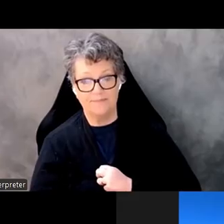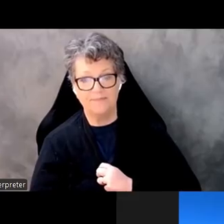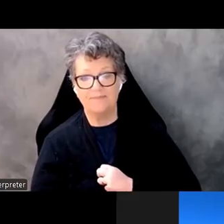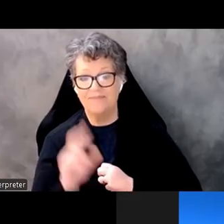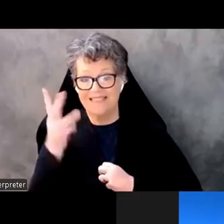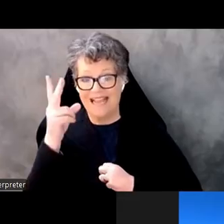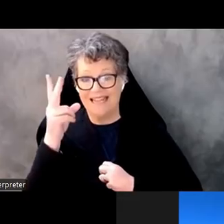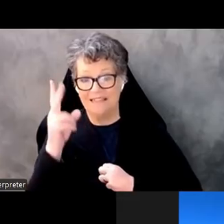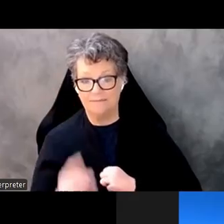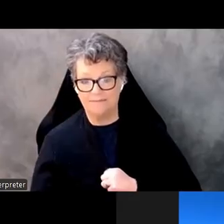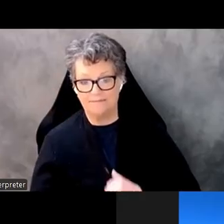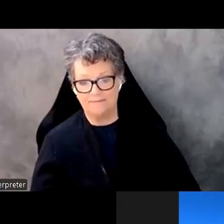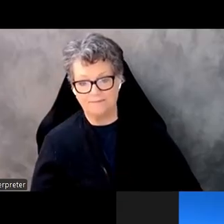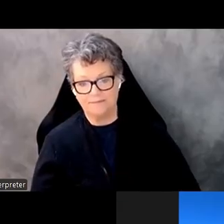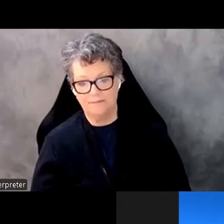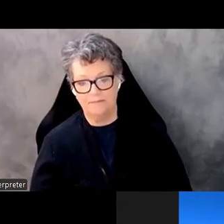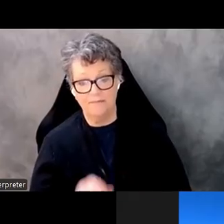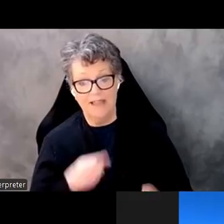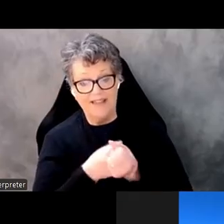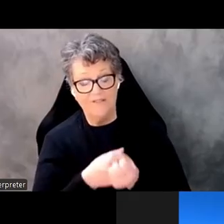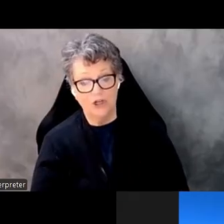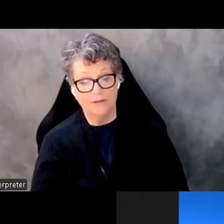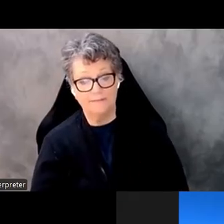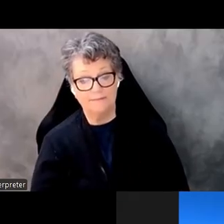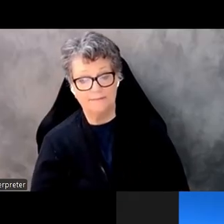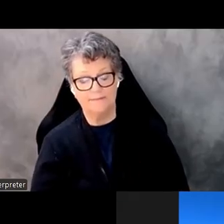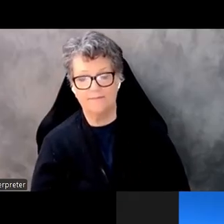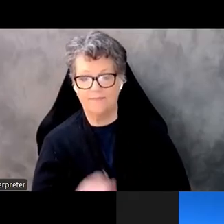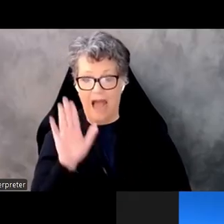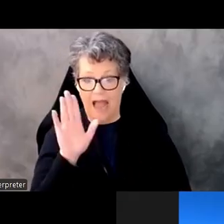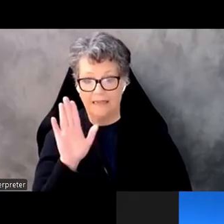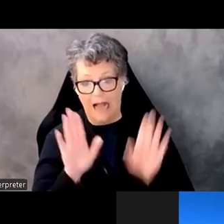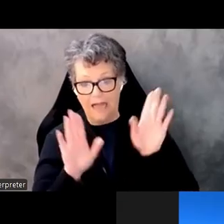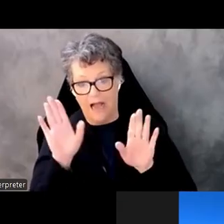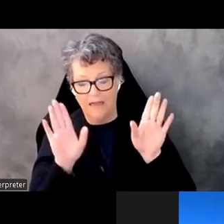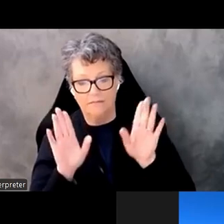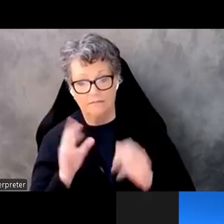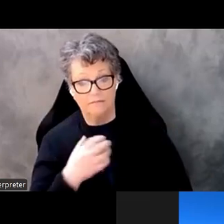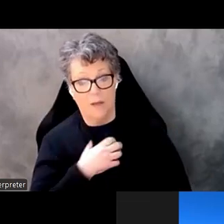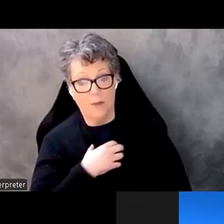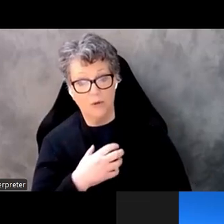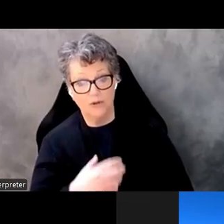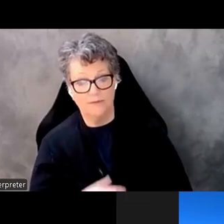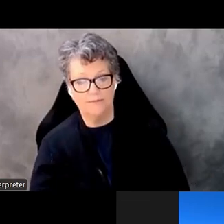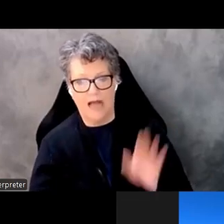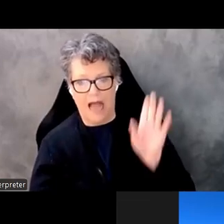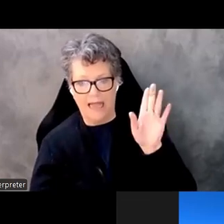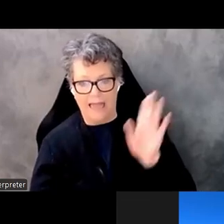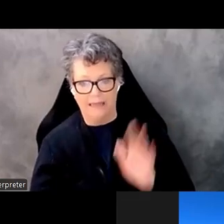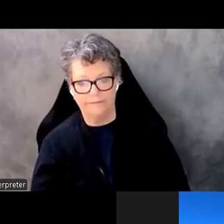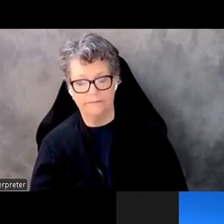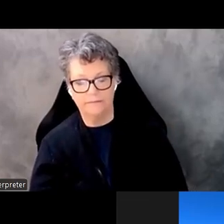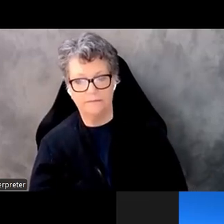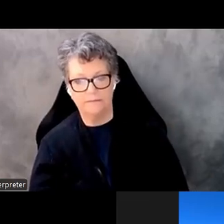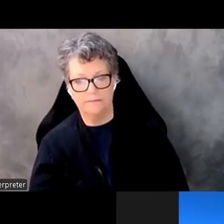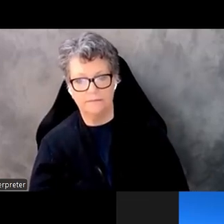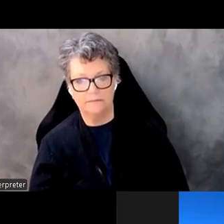Second. All in favor? Aye. Any opposed? Aye.